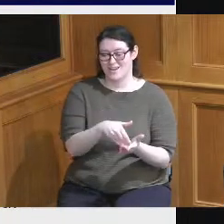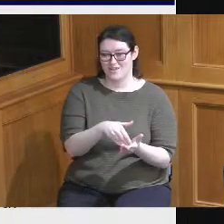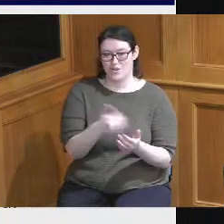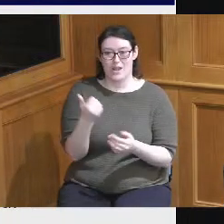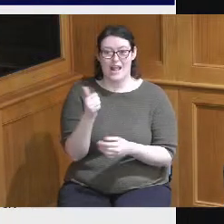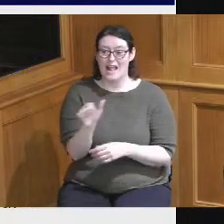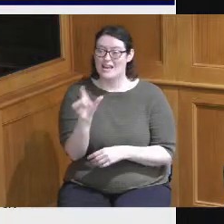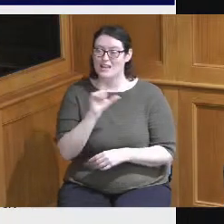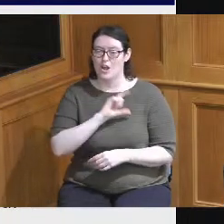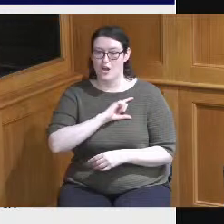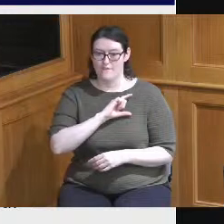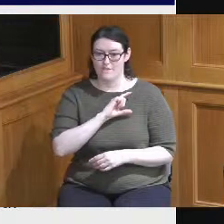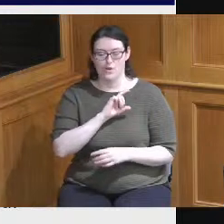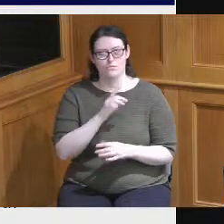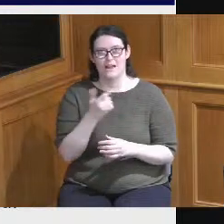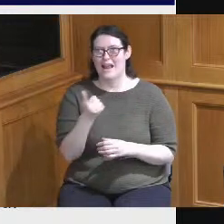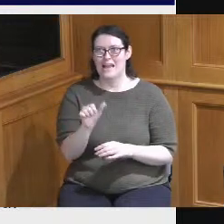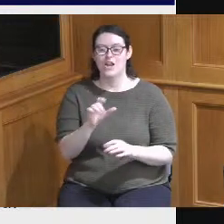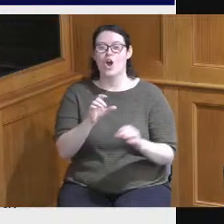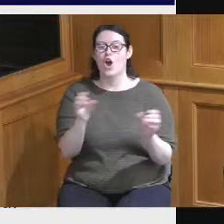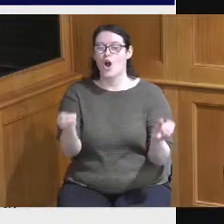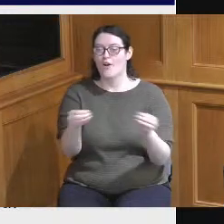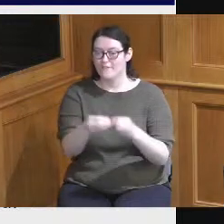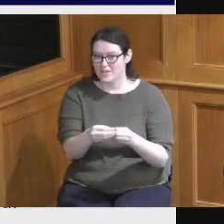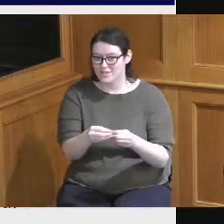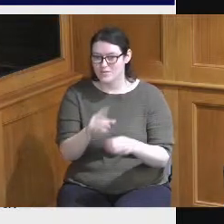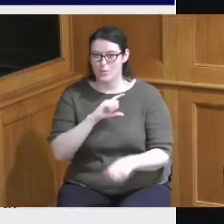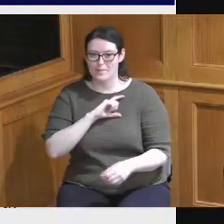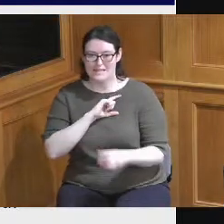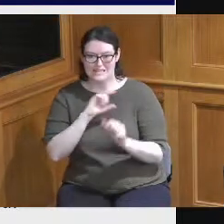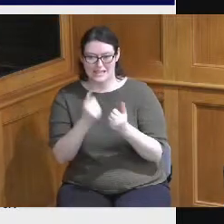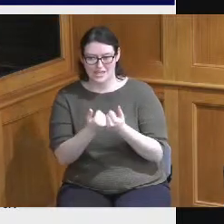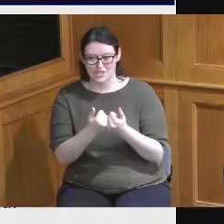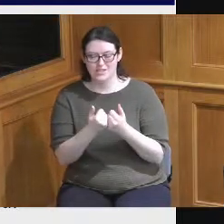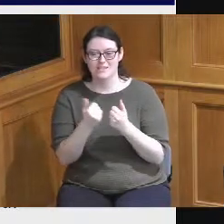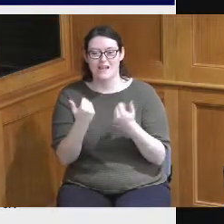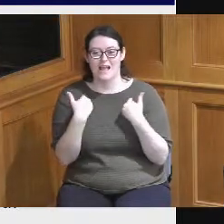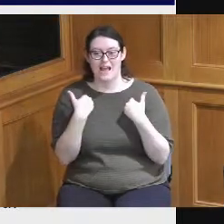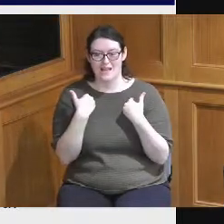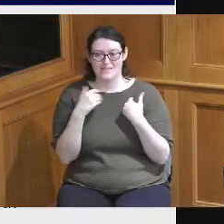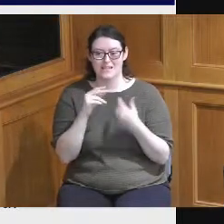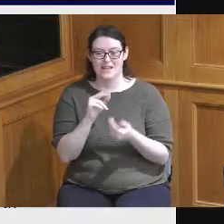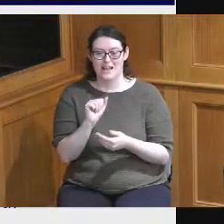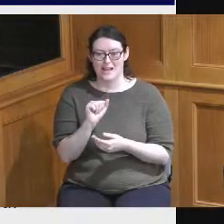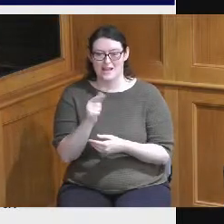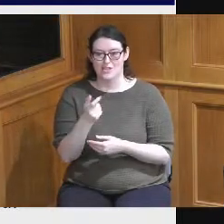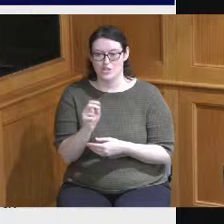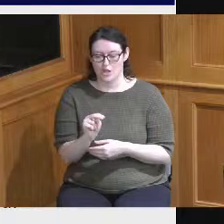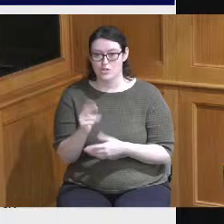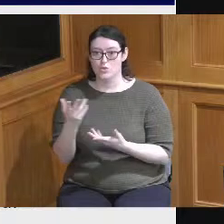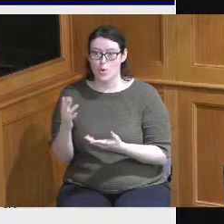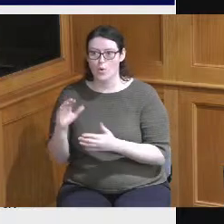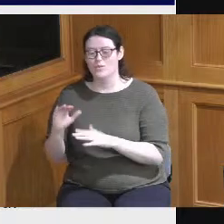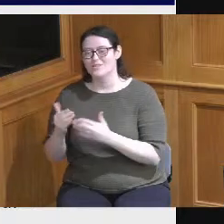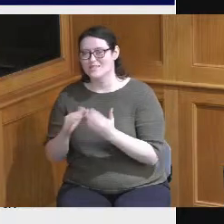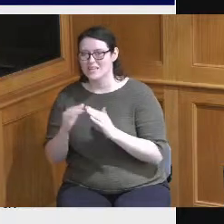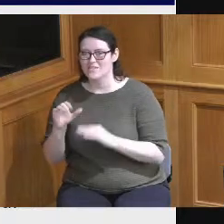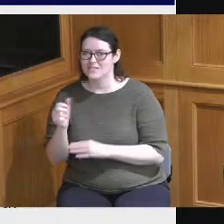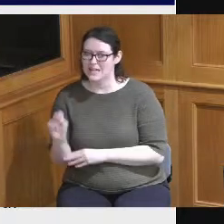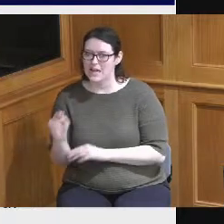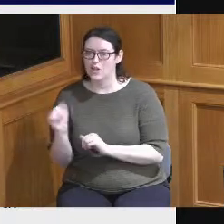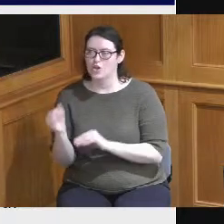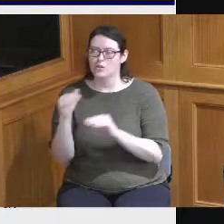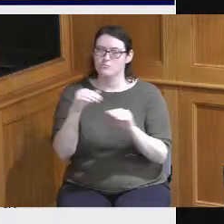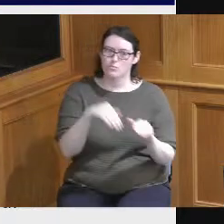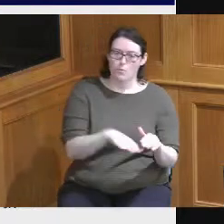any office or police agency that also has Axon. So the city of Cincinnati could come down and interview somebody, could